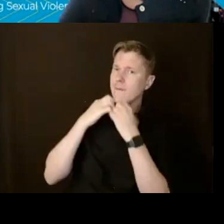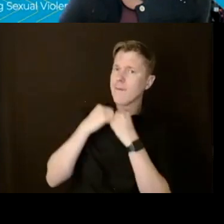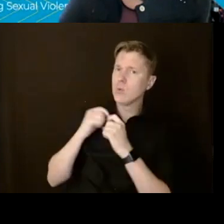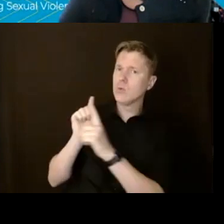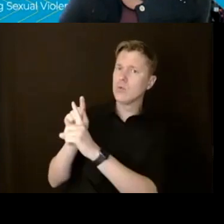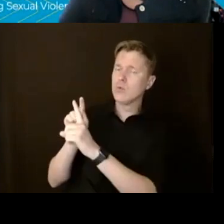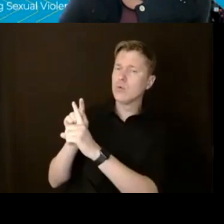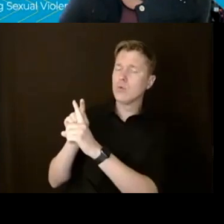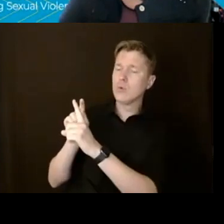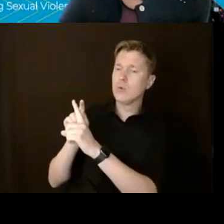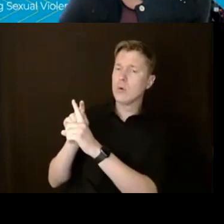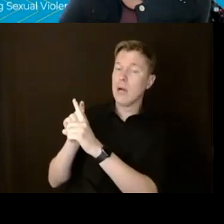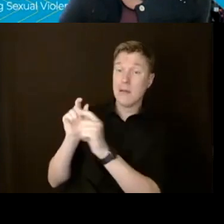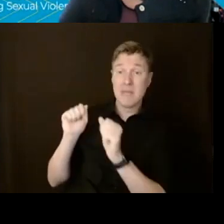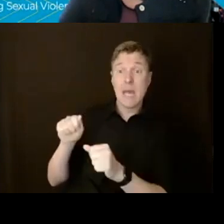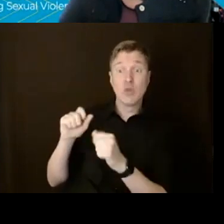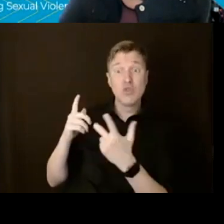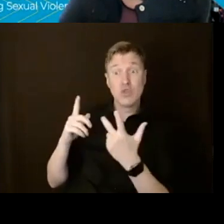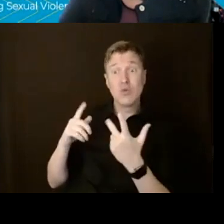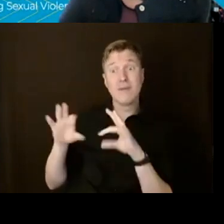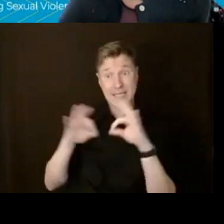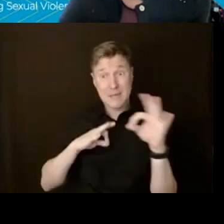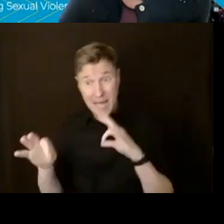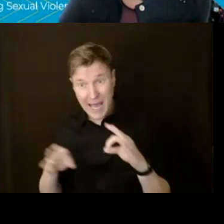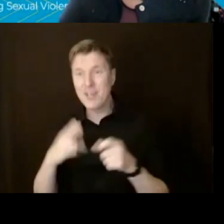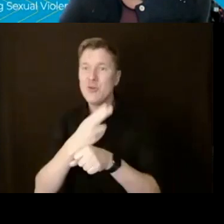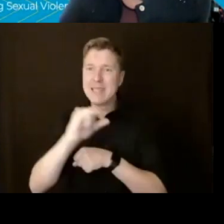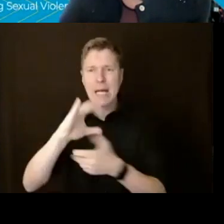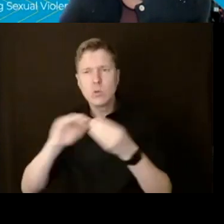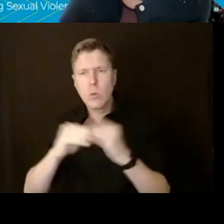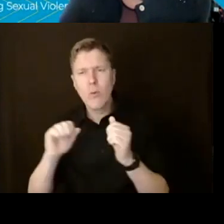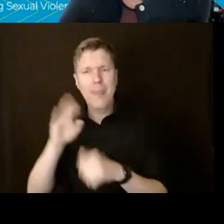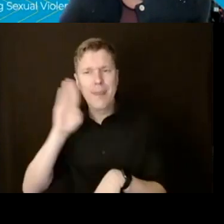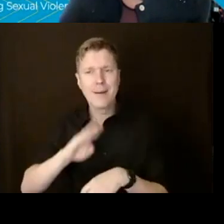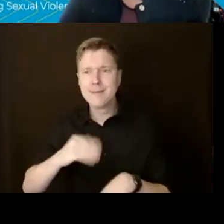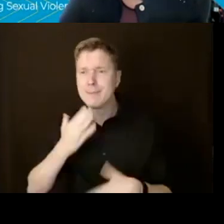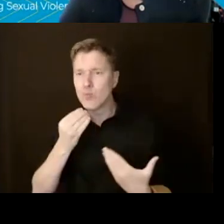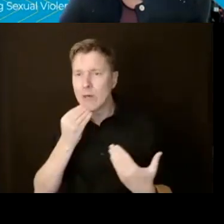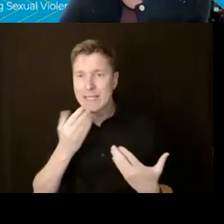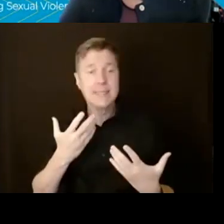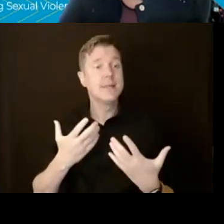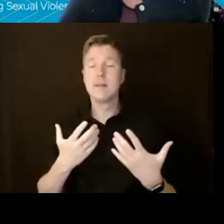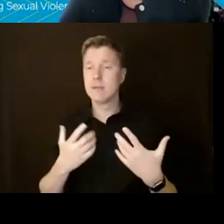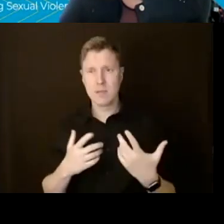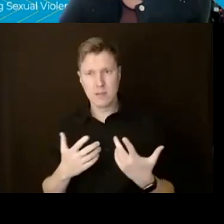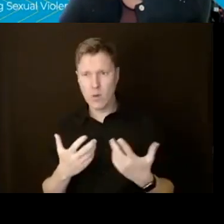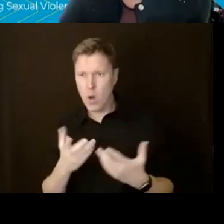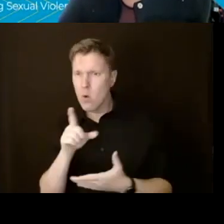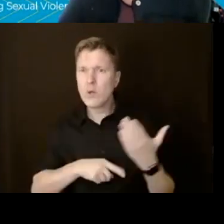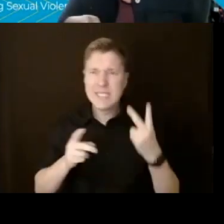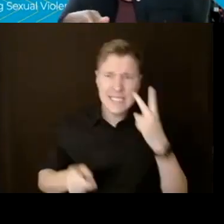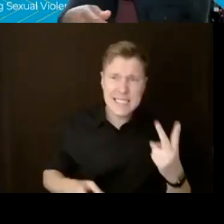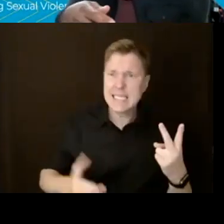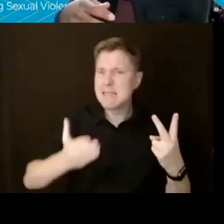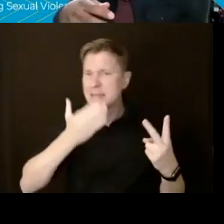and being able to like call it out, use your brownies, talk about it in a way that really calls into the senses. What do you see? What do you smell? What do you